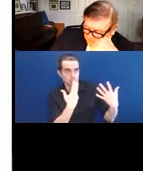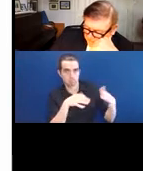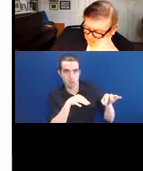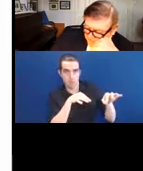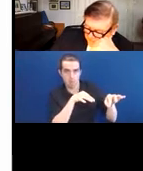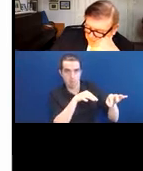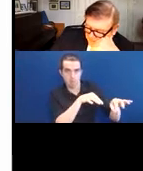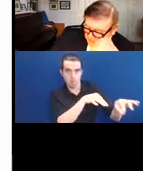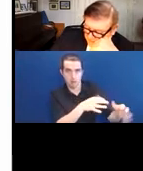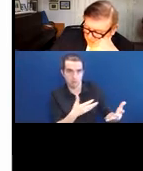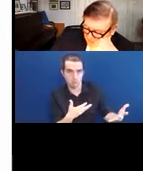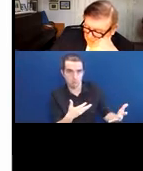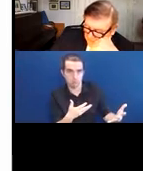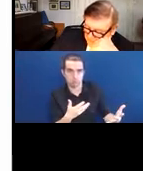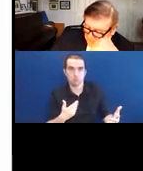masks, yet I lip read.